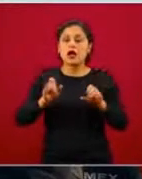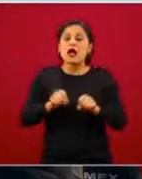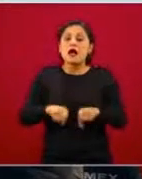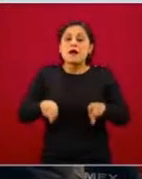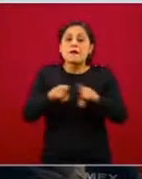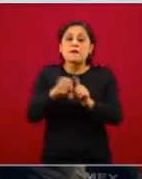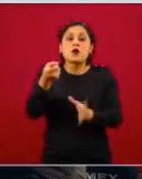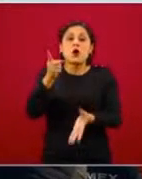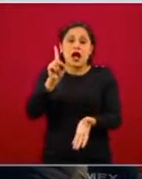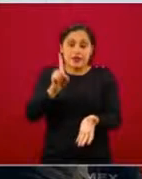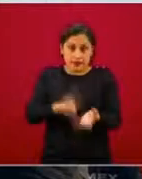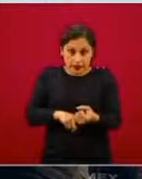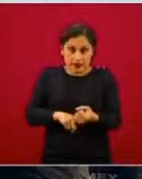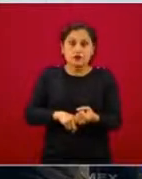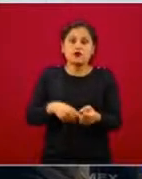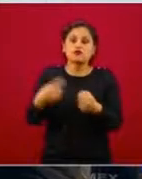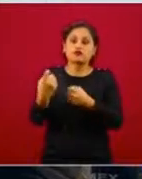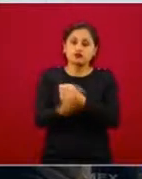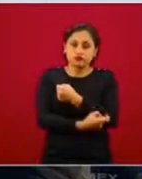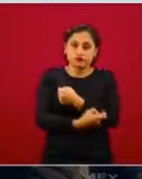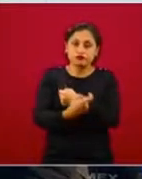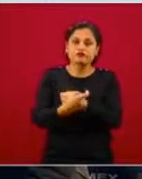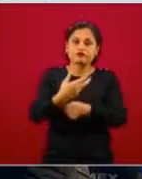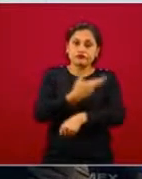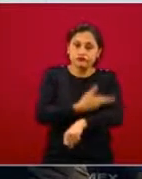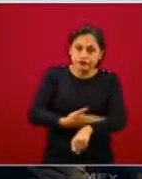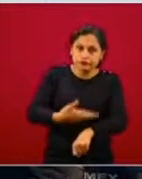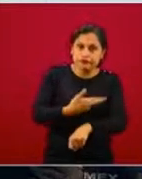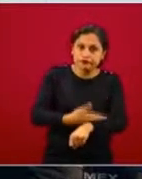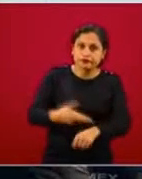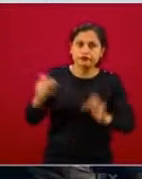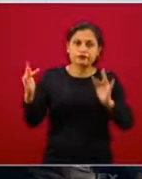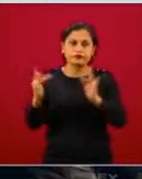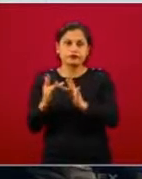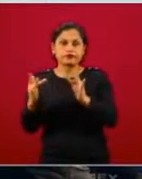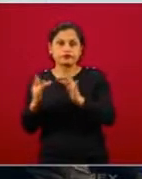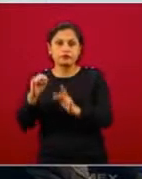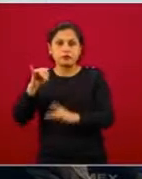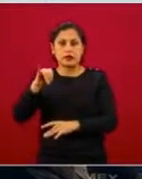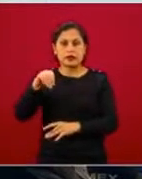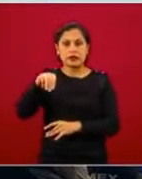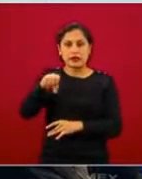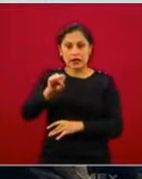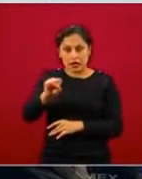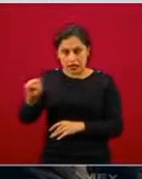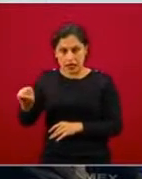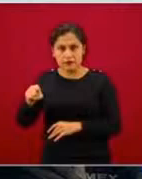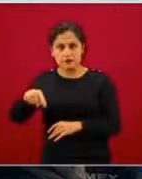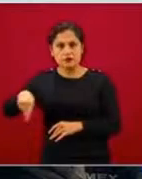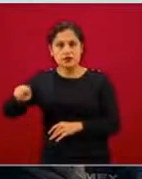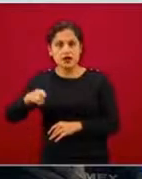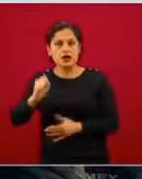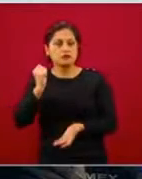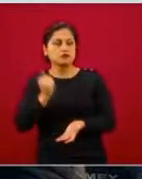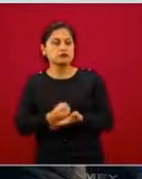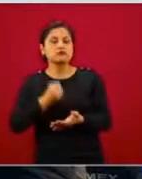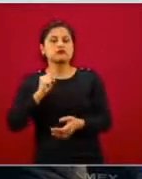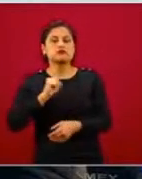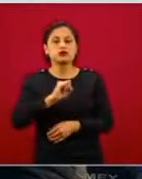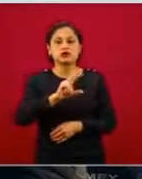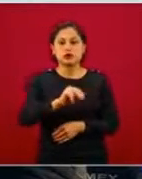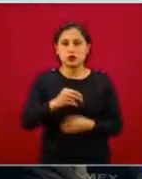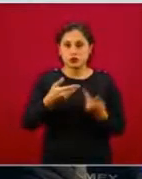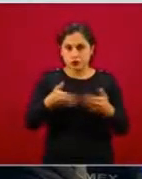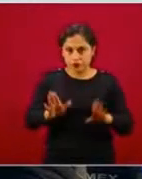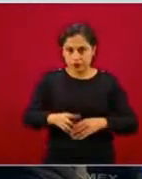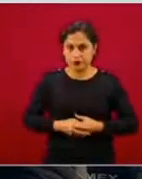1st, they would be self-evaluating themselves and recording what was going on